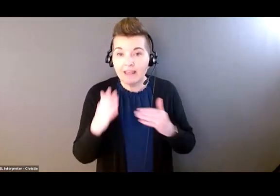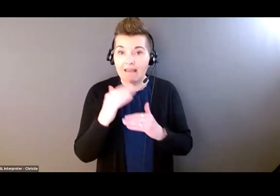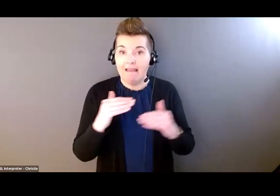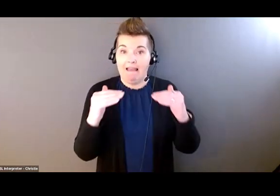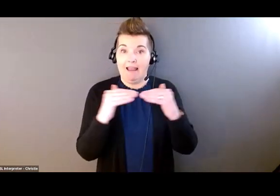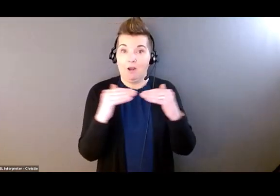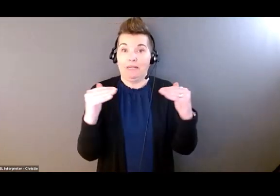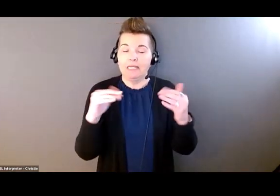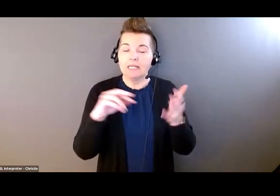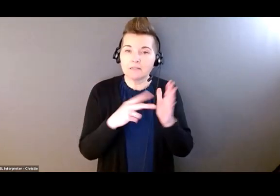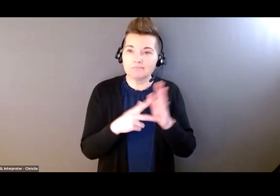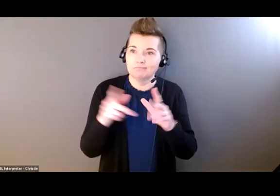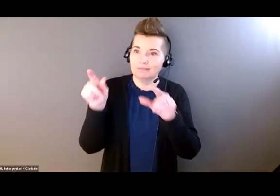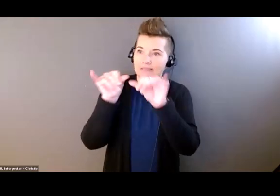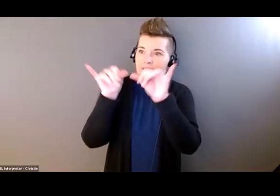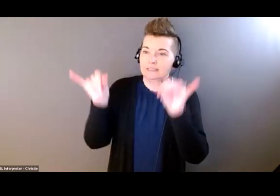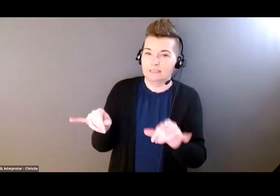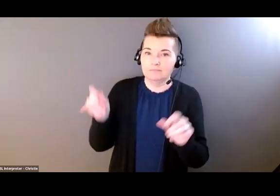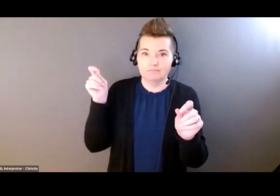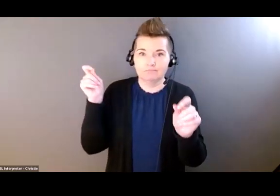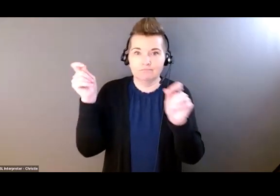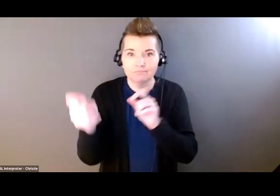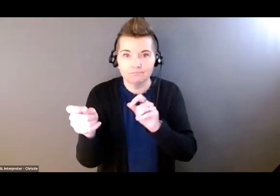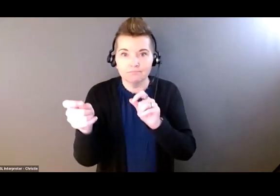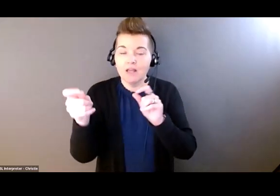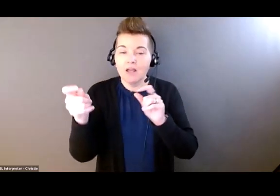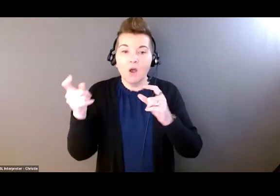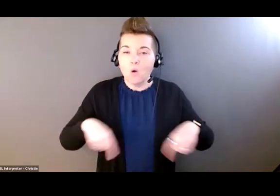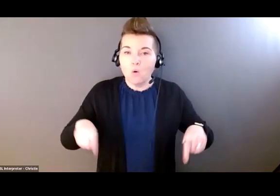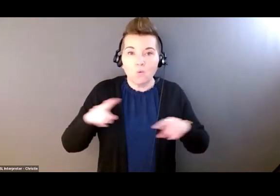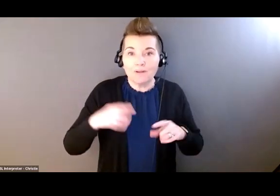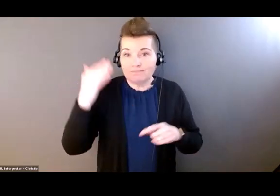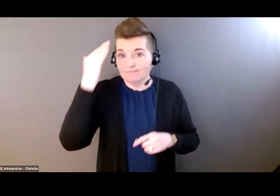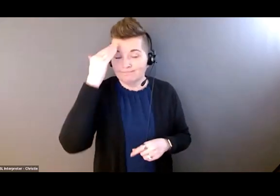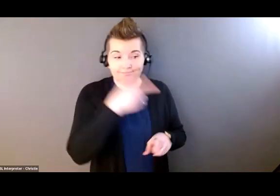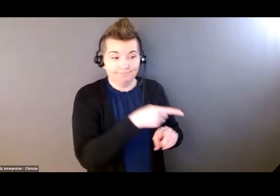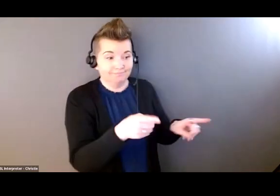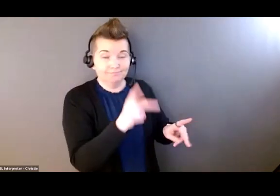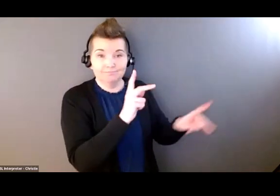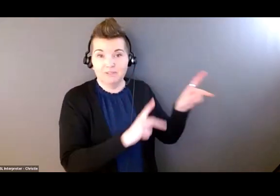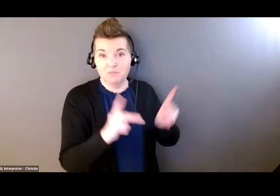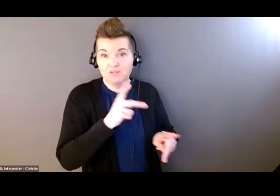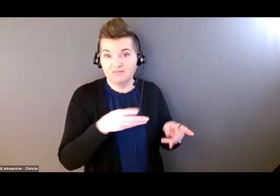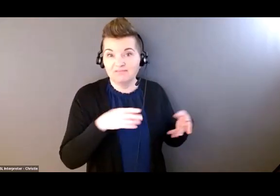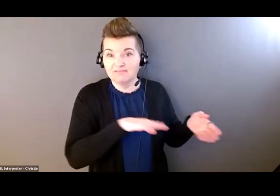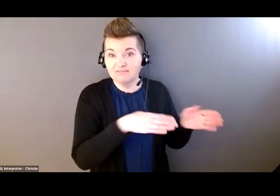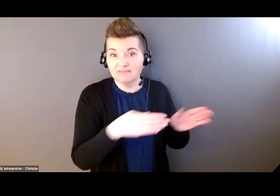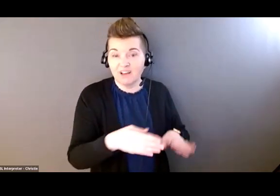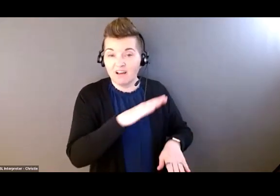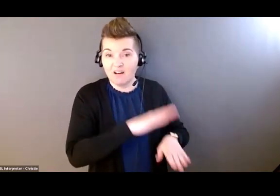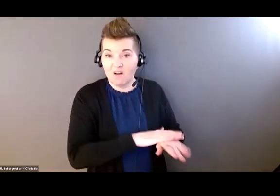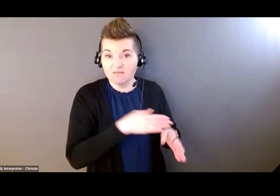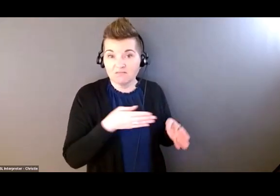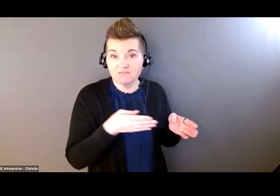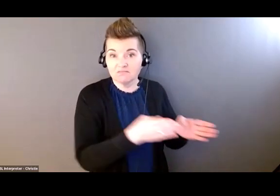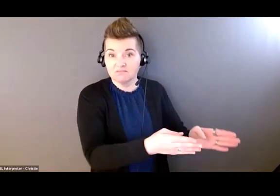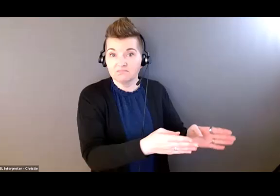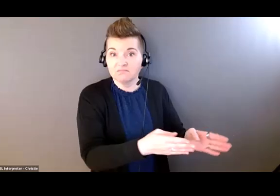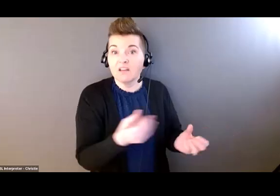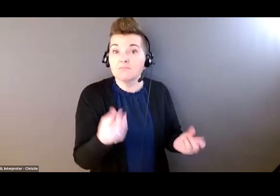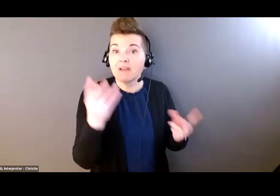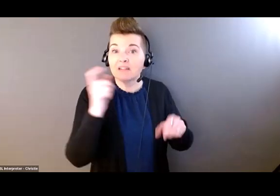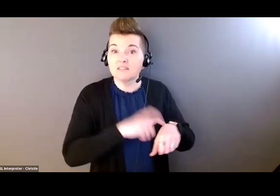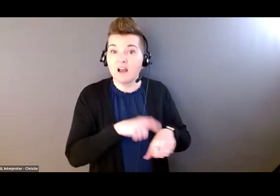So equity means changing the system. So we can politicalize it, we can moralize it, but people are dying on the